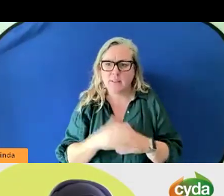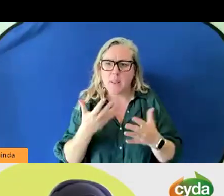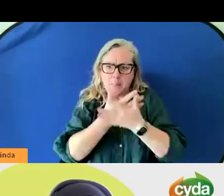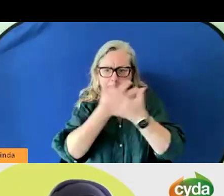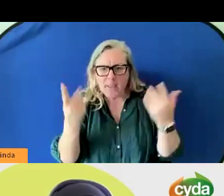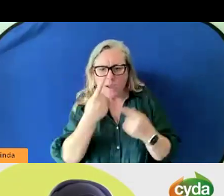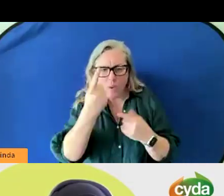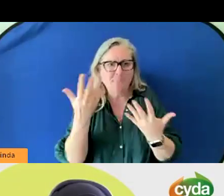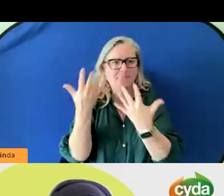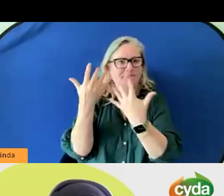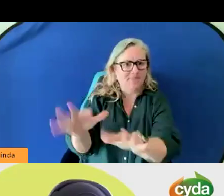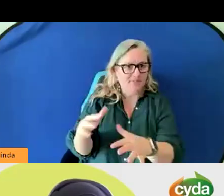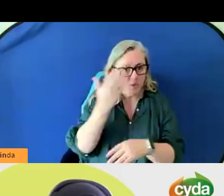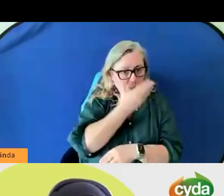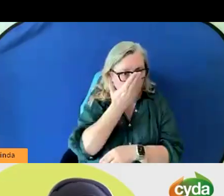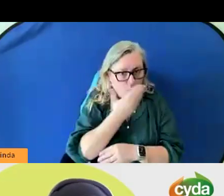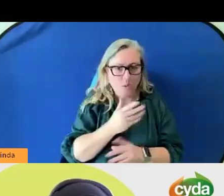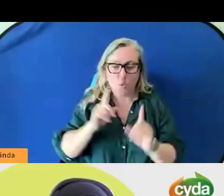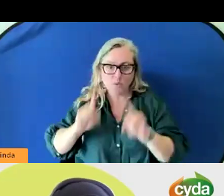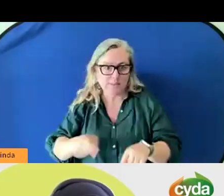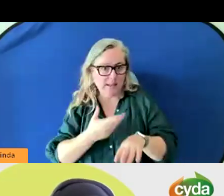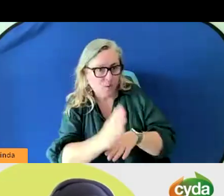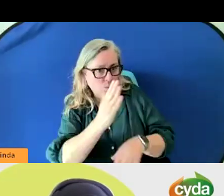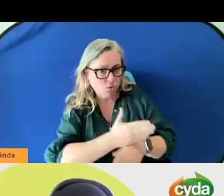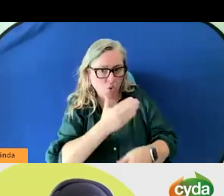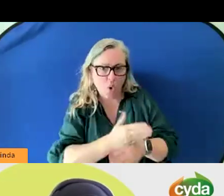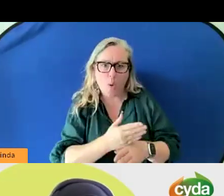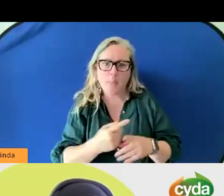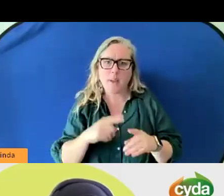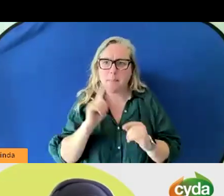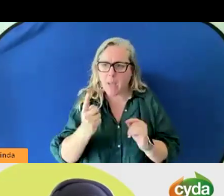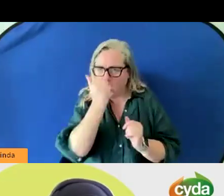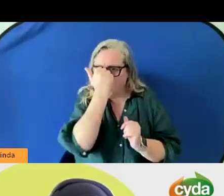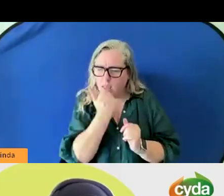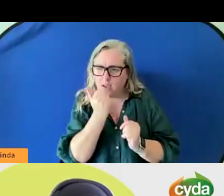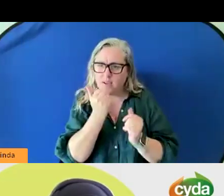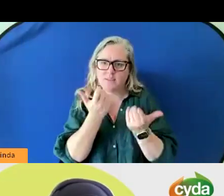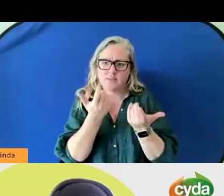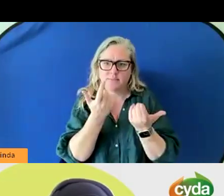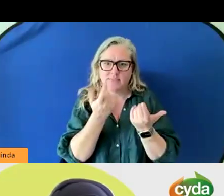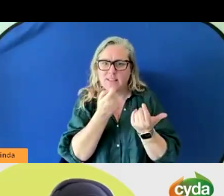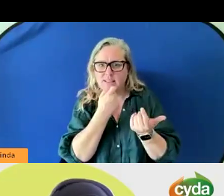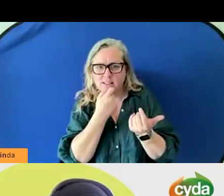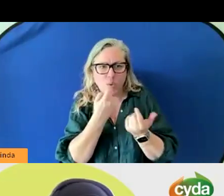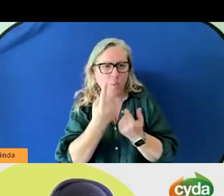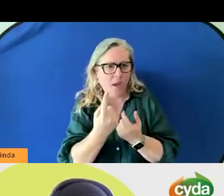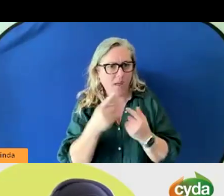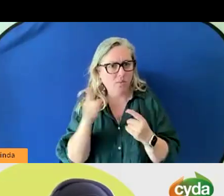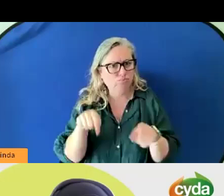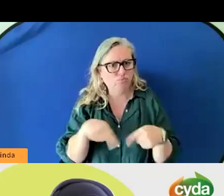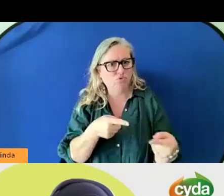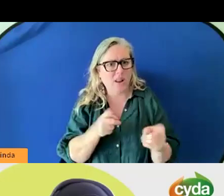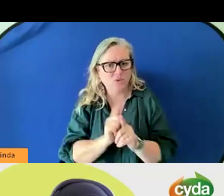ones, leaving school or starting a new job, but also the smaller everyday ones. And I think Take